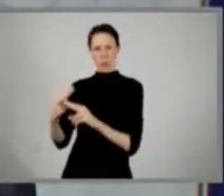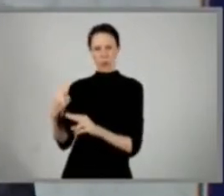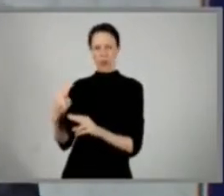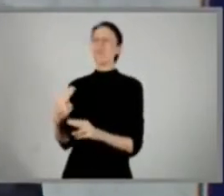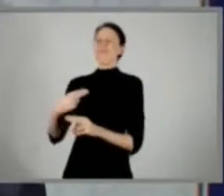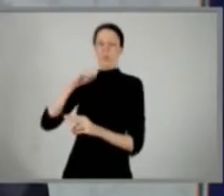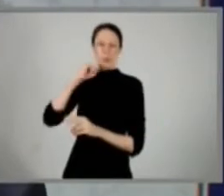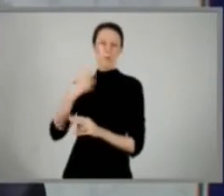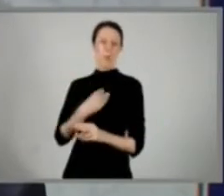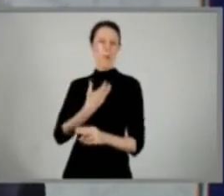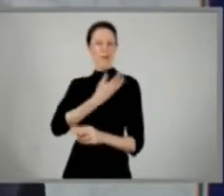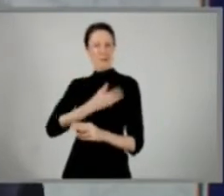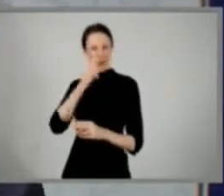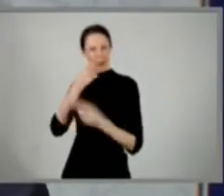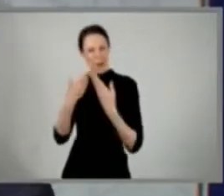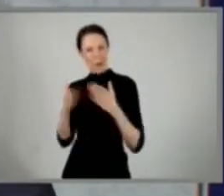saw